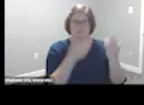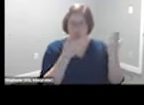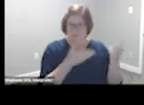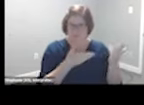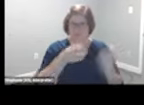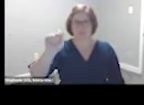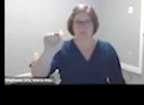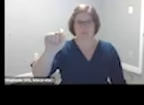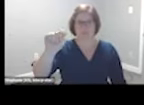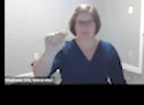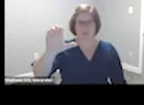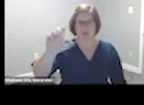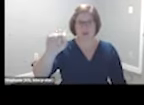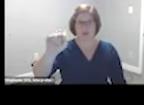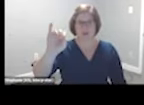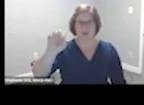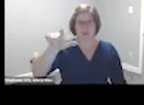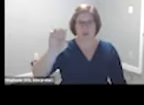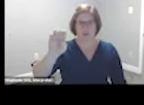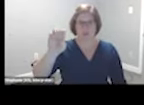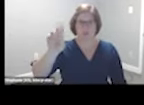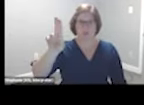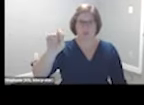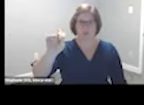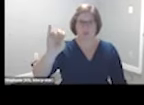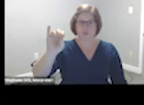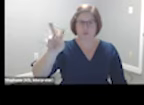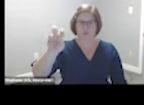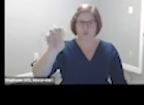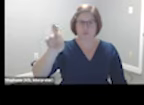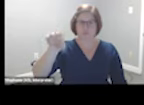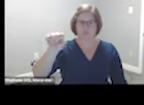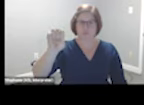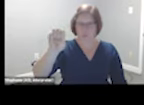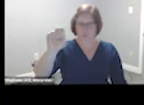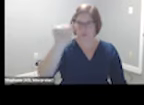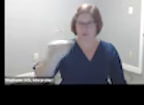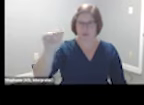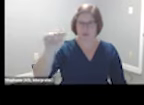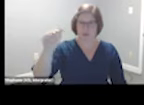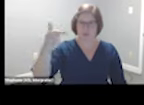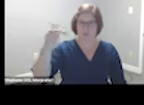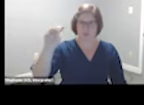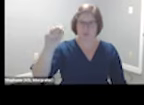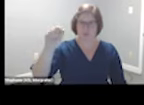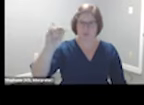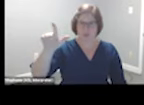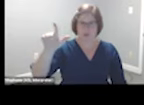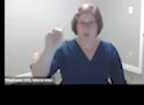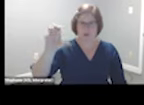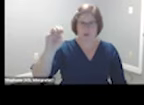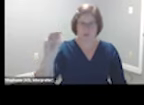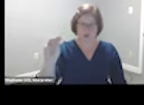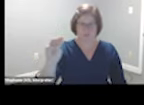tactileuniverse@gmail.com. And of course, I'm going to share these slides with all of you, so you'll be able to get this information. You can also find out more about our